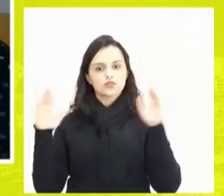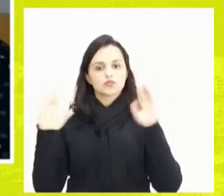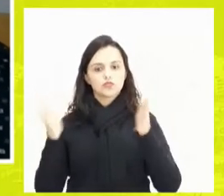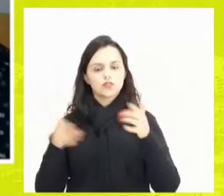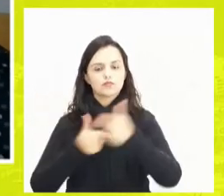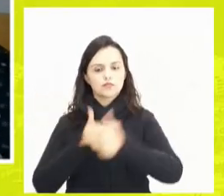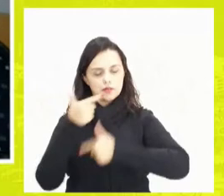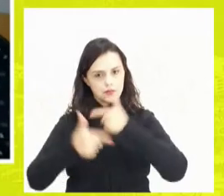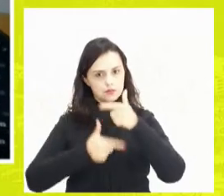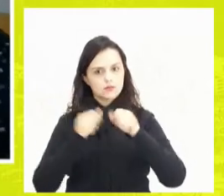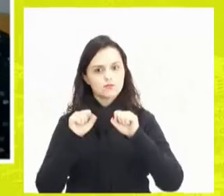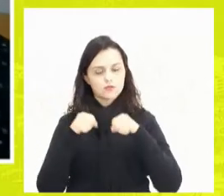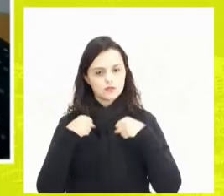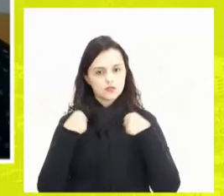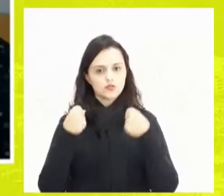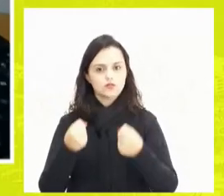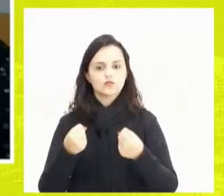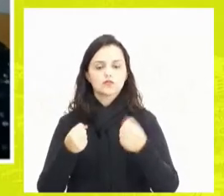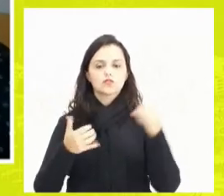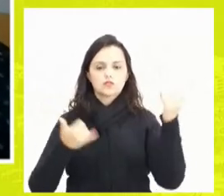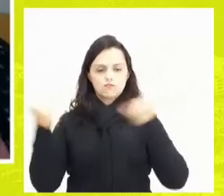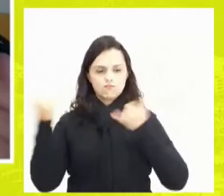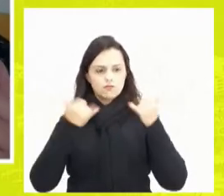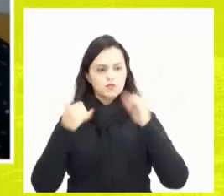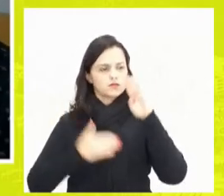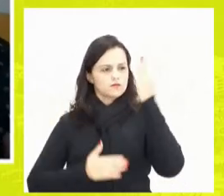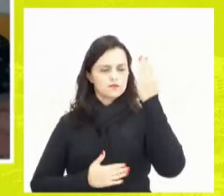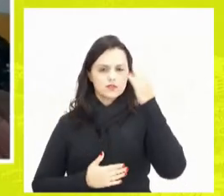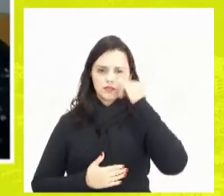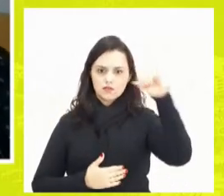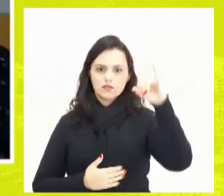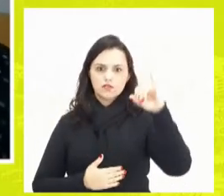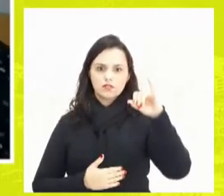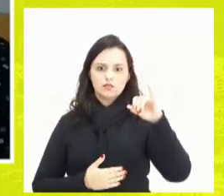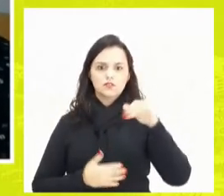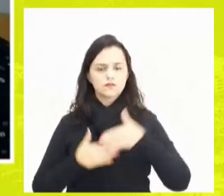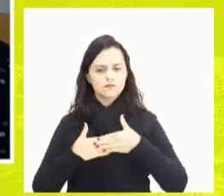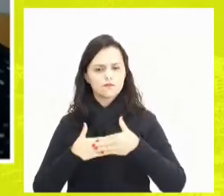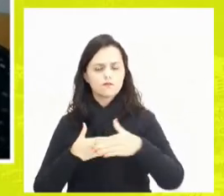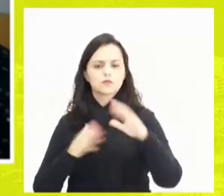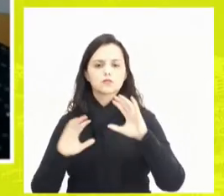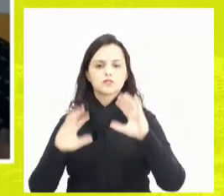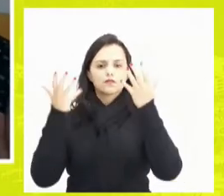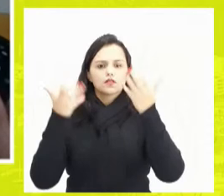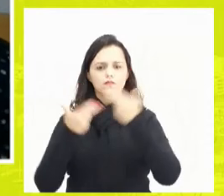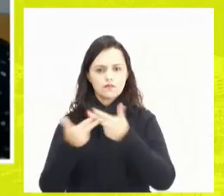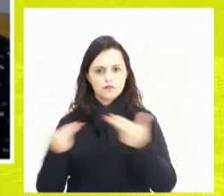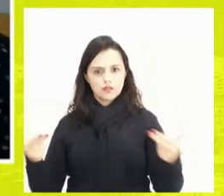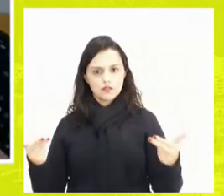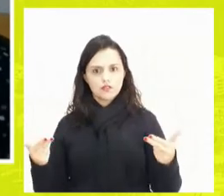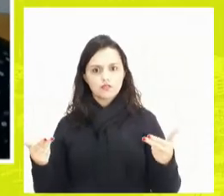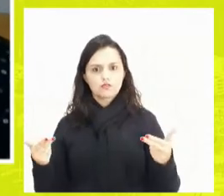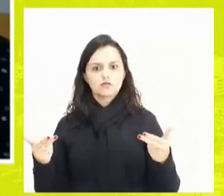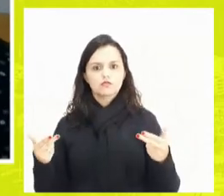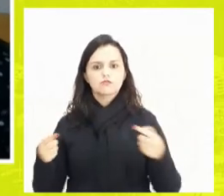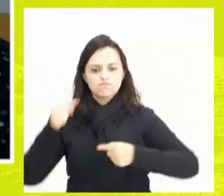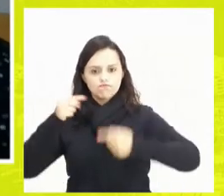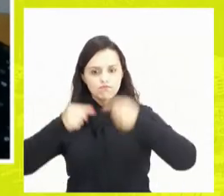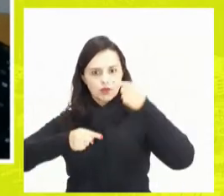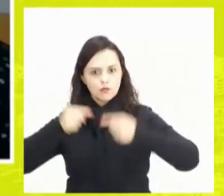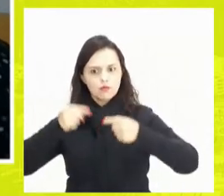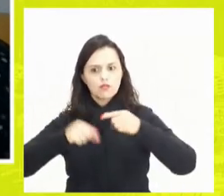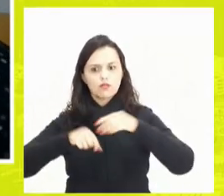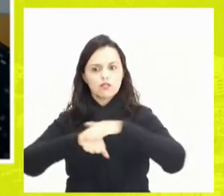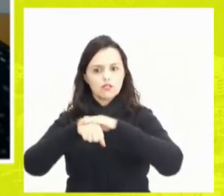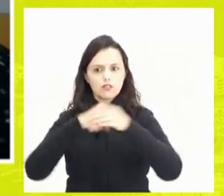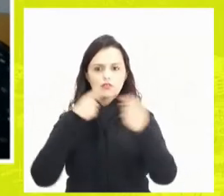seeing us already work for this let's do more events like these uh let's take the debate to places where lots